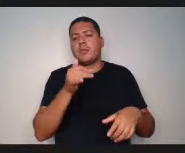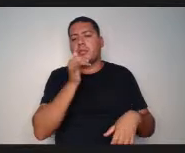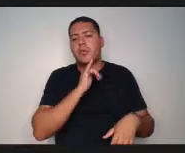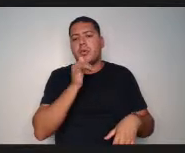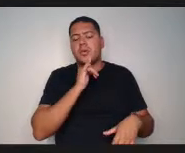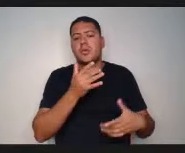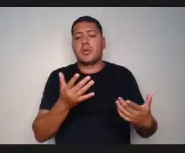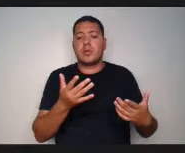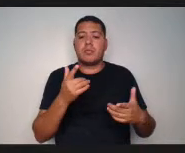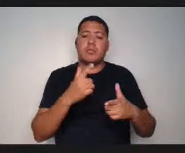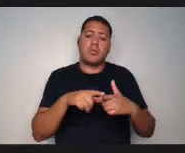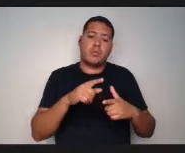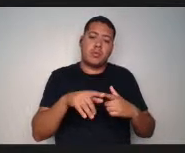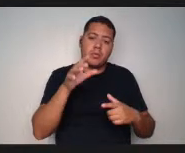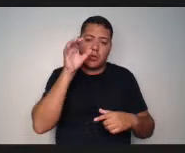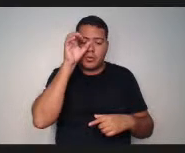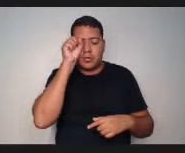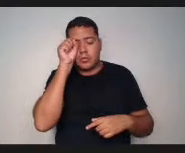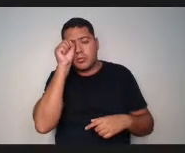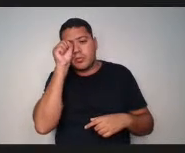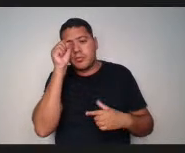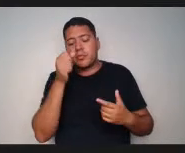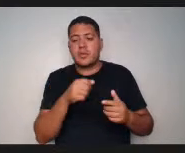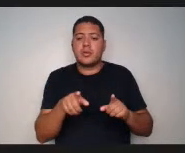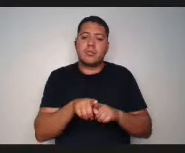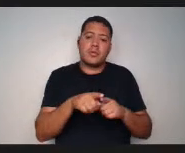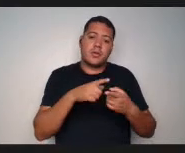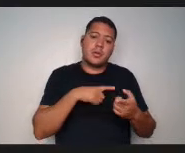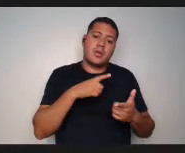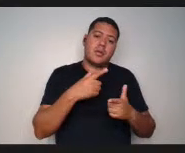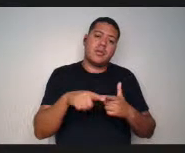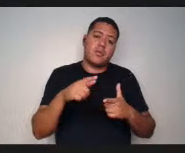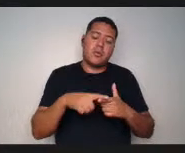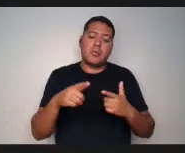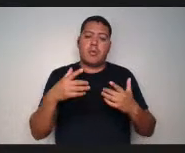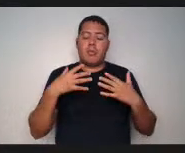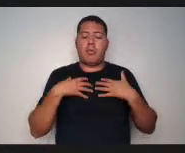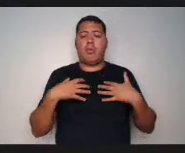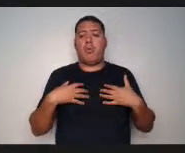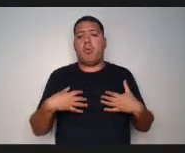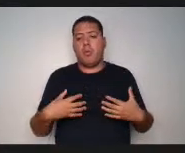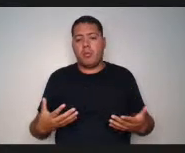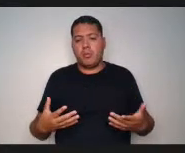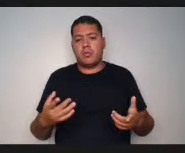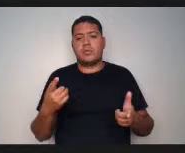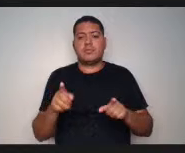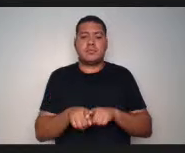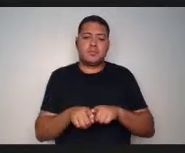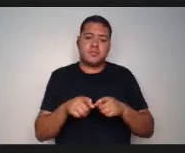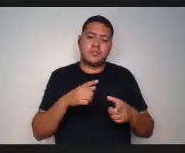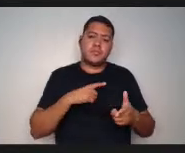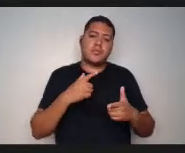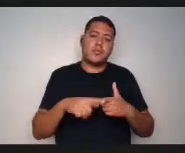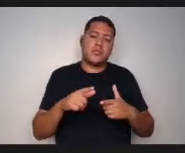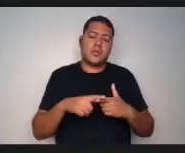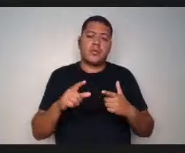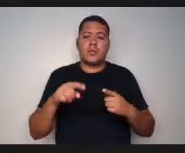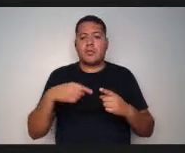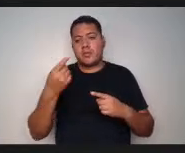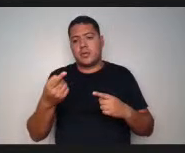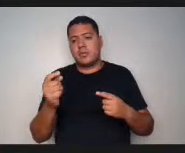fatigue, musculoskeletal issues, and then eventually, after a long enough exposure, we know that it has an impact